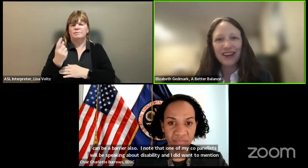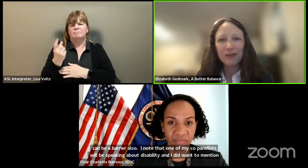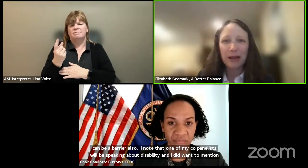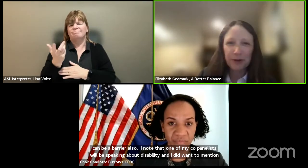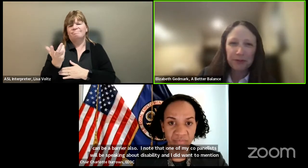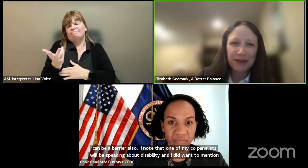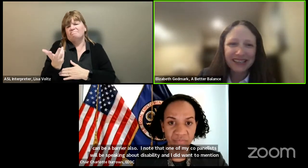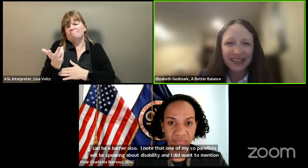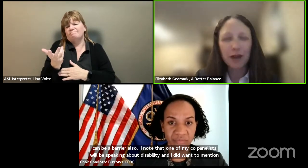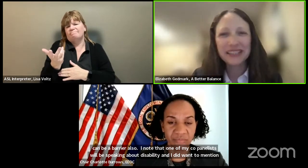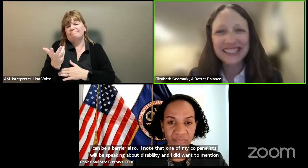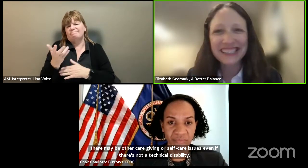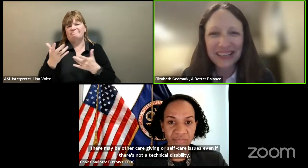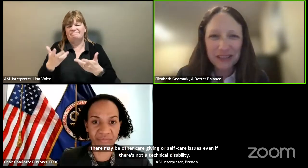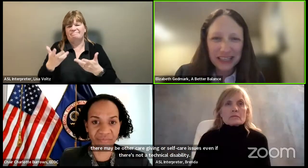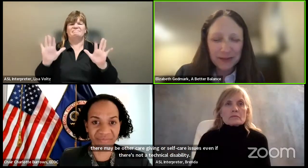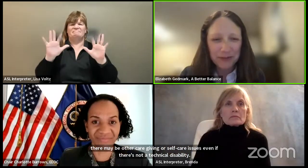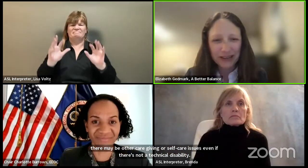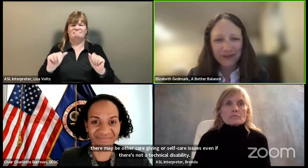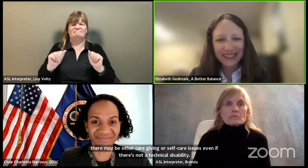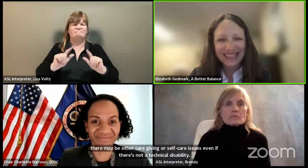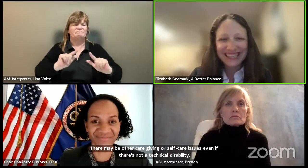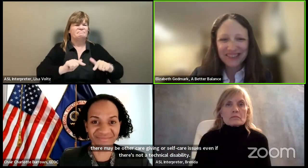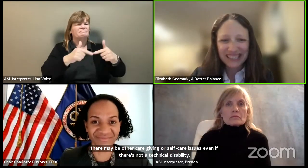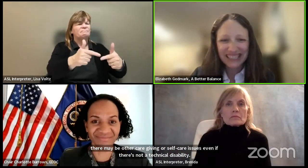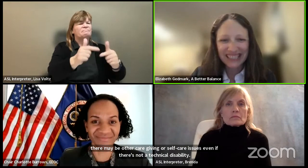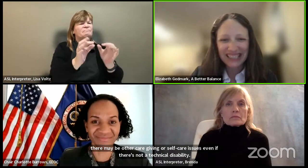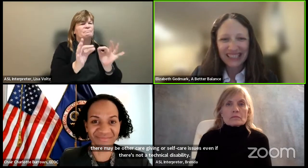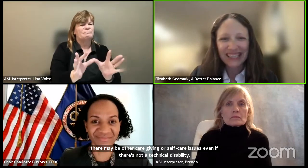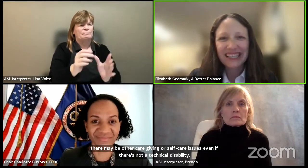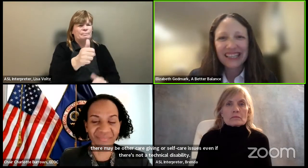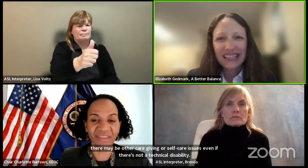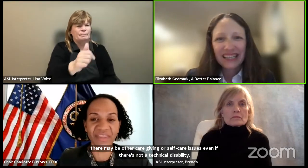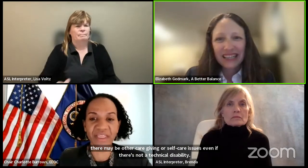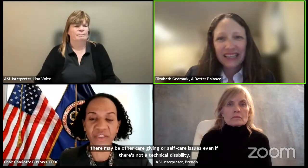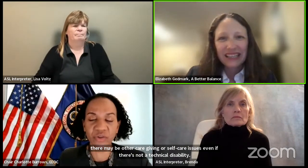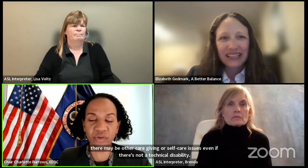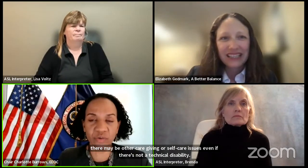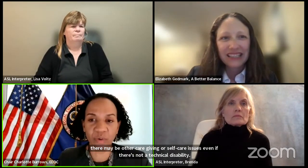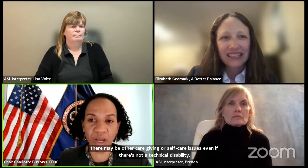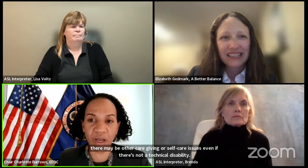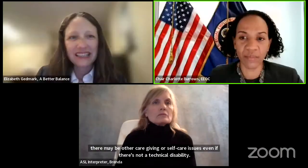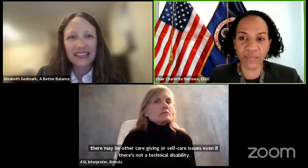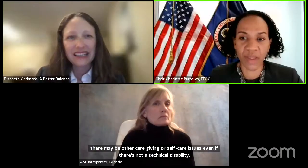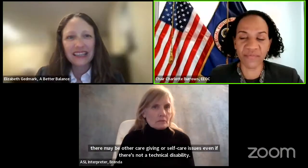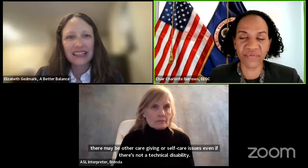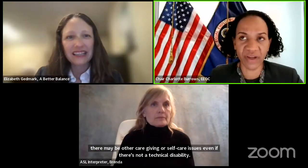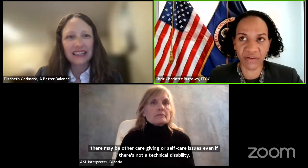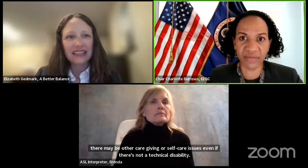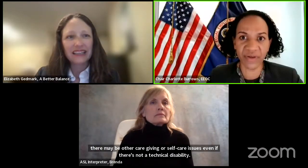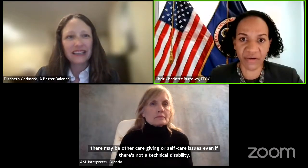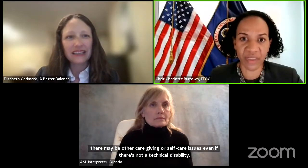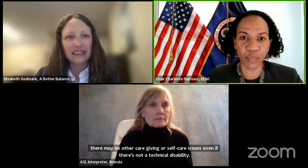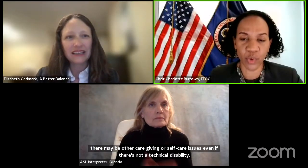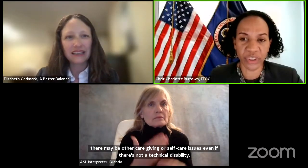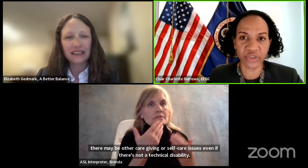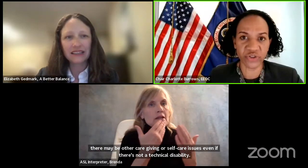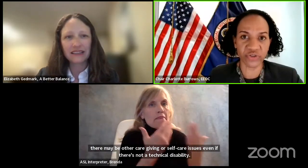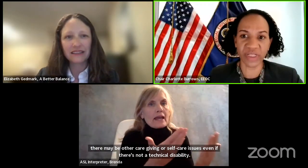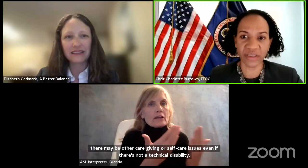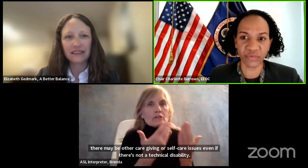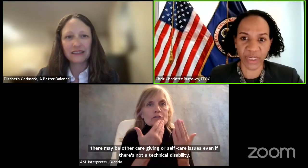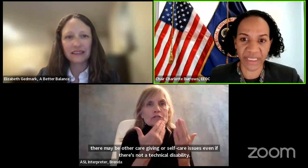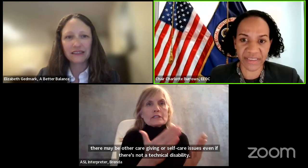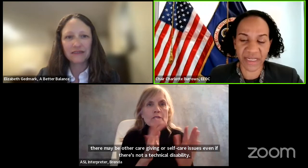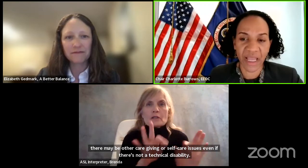I'll wrap up my comments, since I know we need to be brief, thank you. Thank you. Very, very important